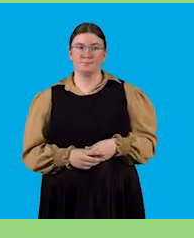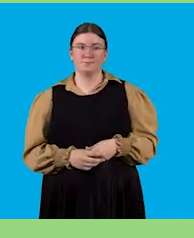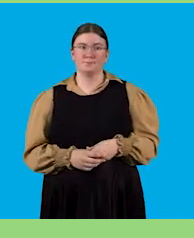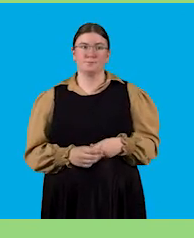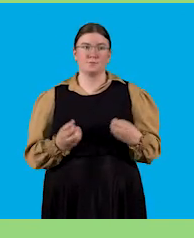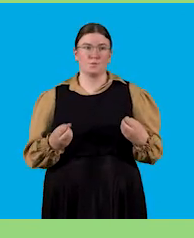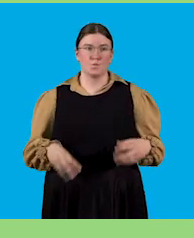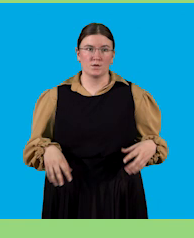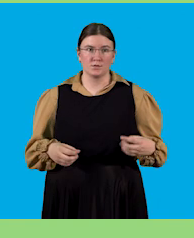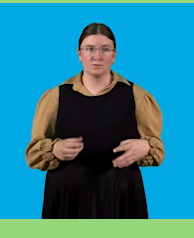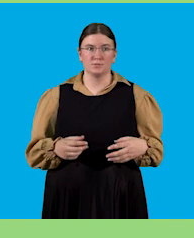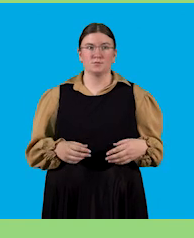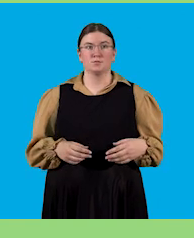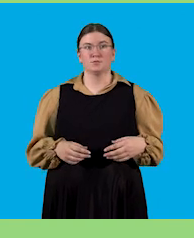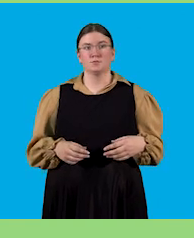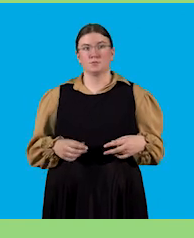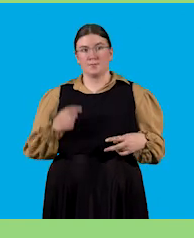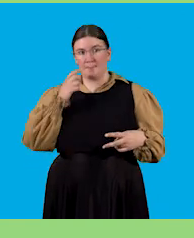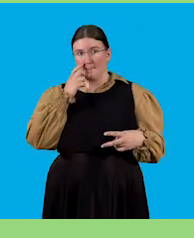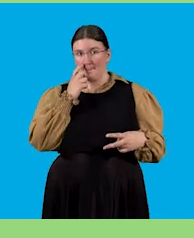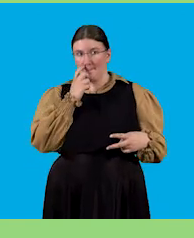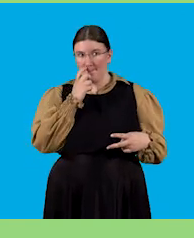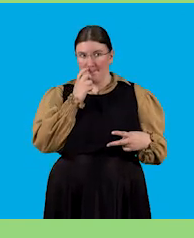supposed to say state which